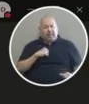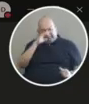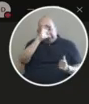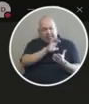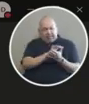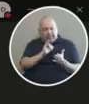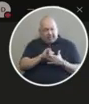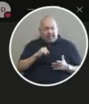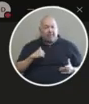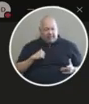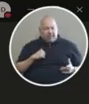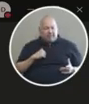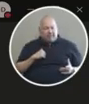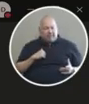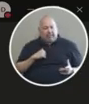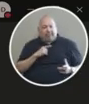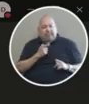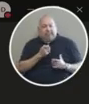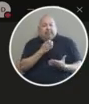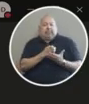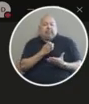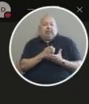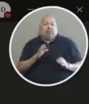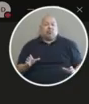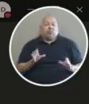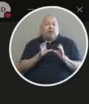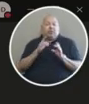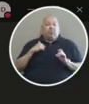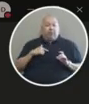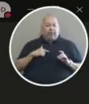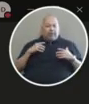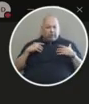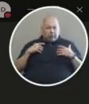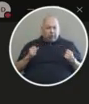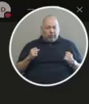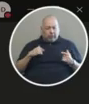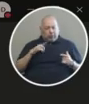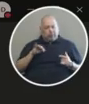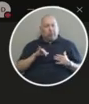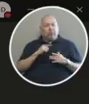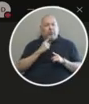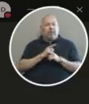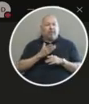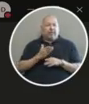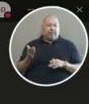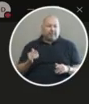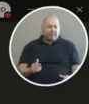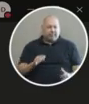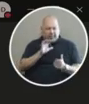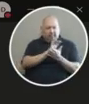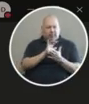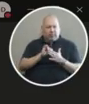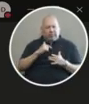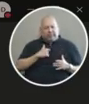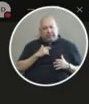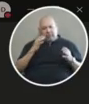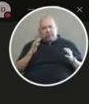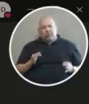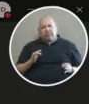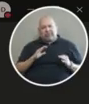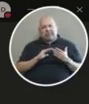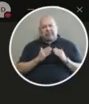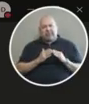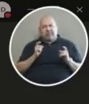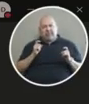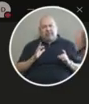believe to tackle this economic crisis, we need courage and we need to do the right things. I believe we need to terminate the